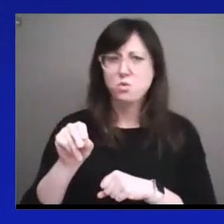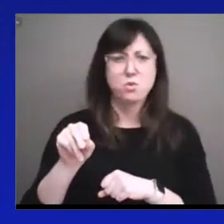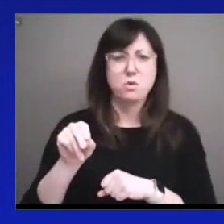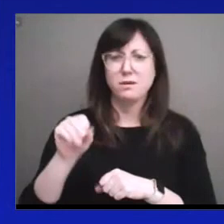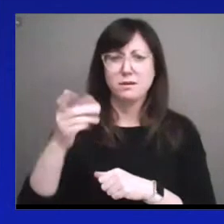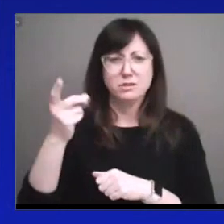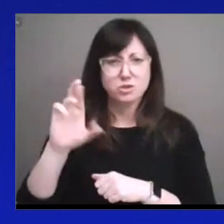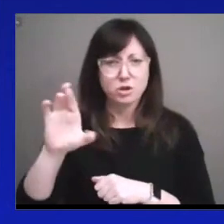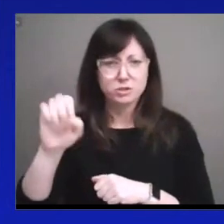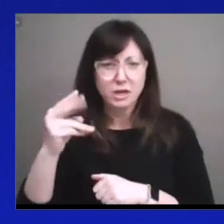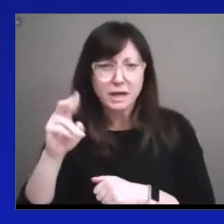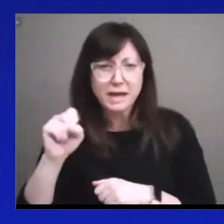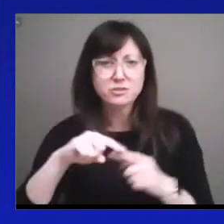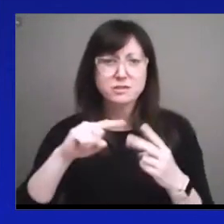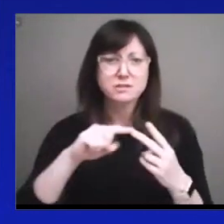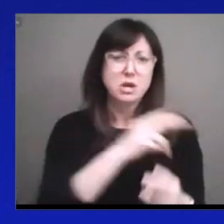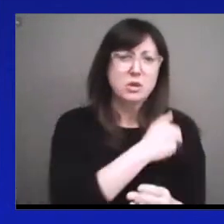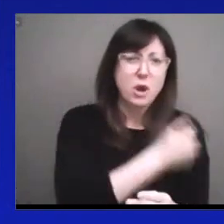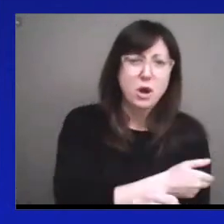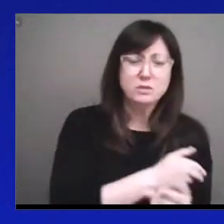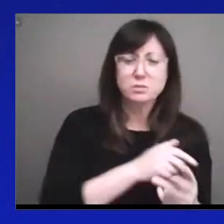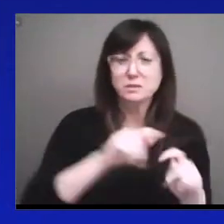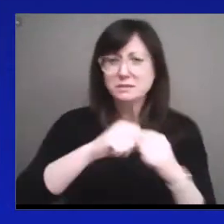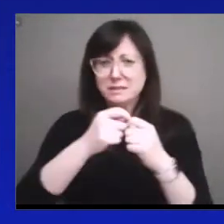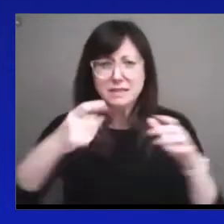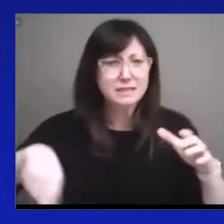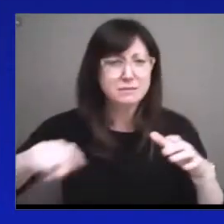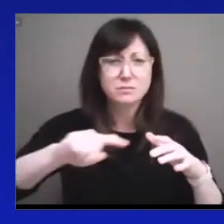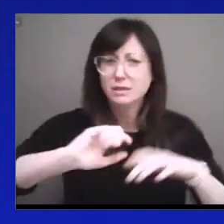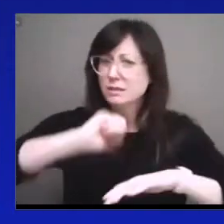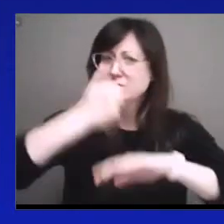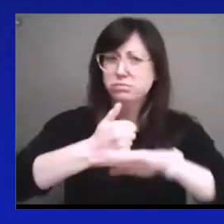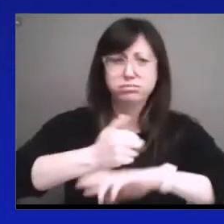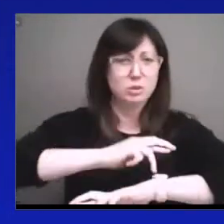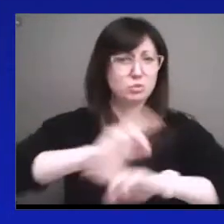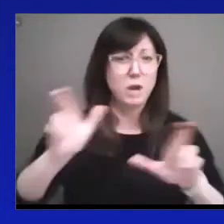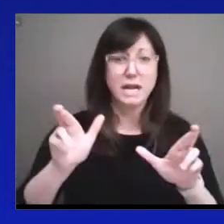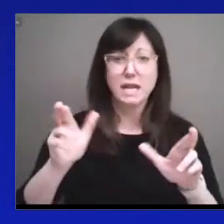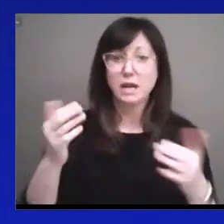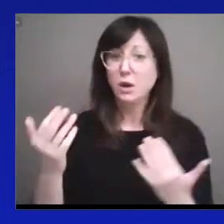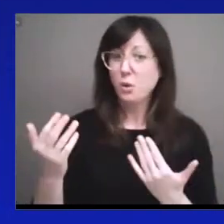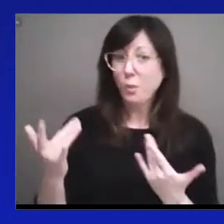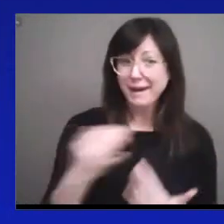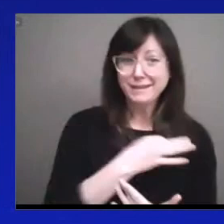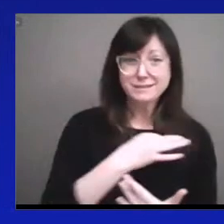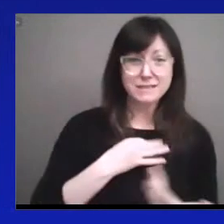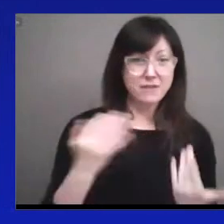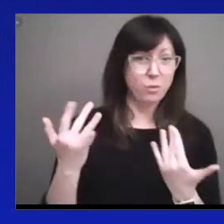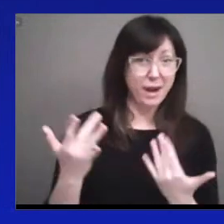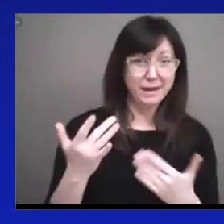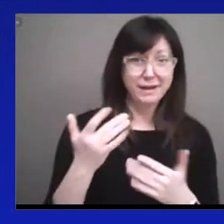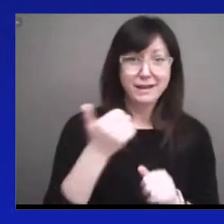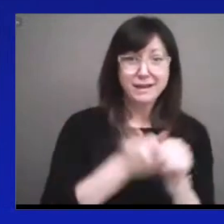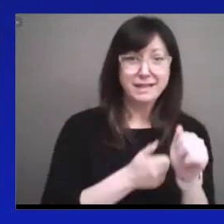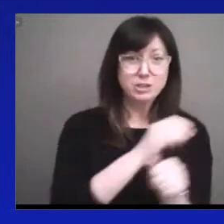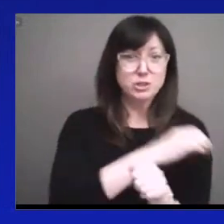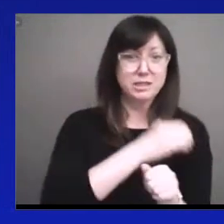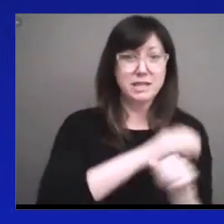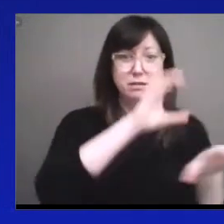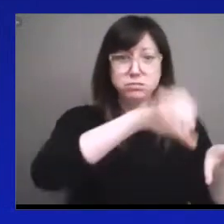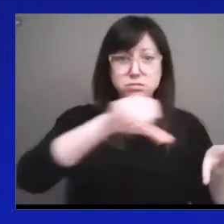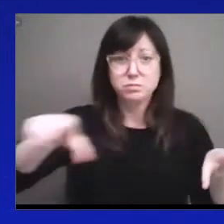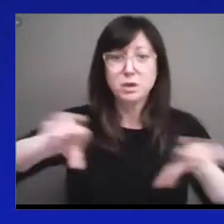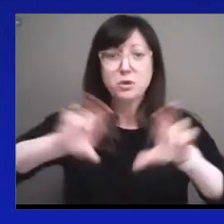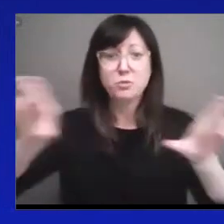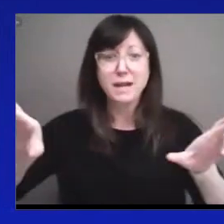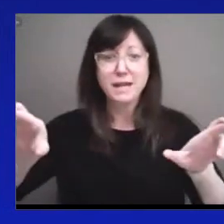city, we've got our process in place. Our structures are ready. The teams are good to go. We've got our centers ready. We just don't have